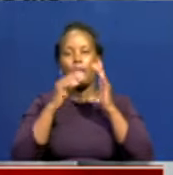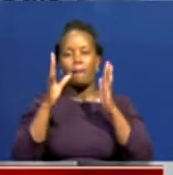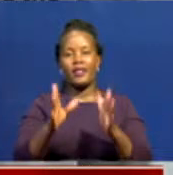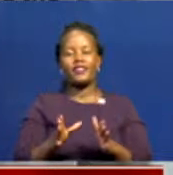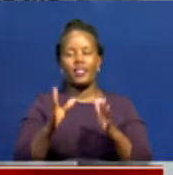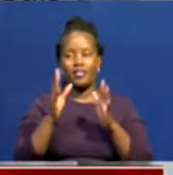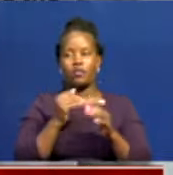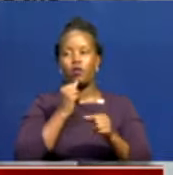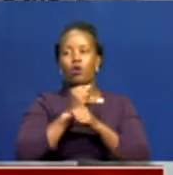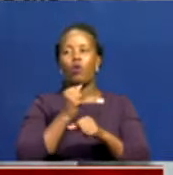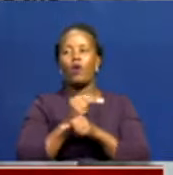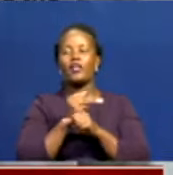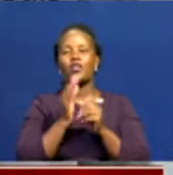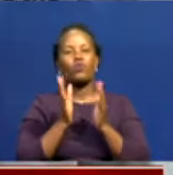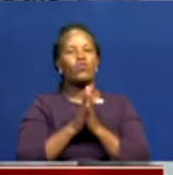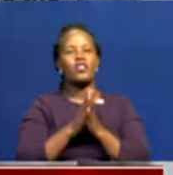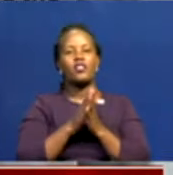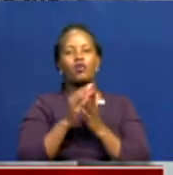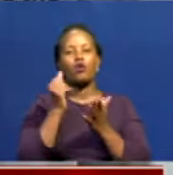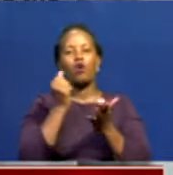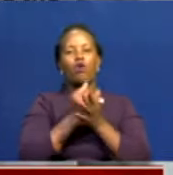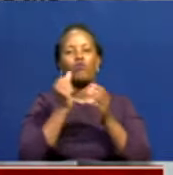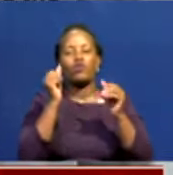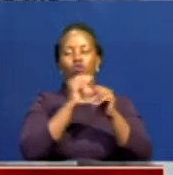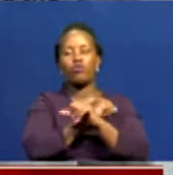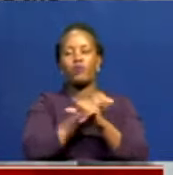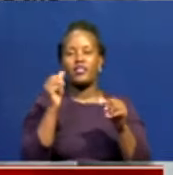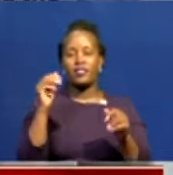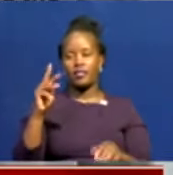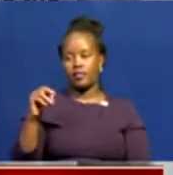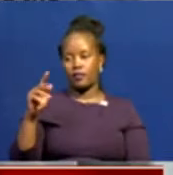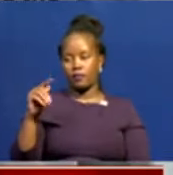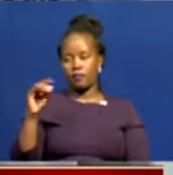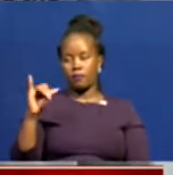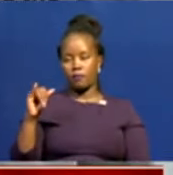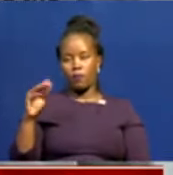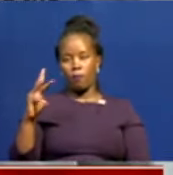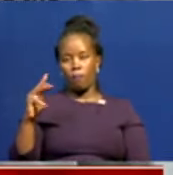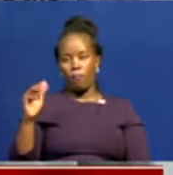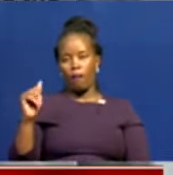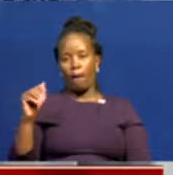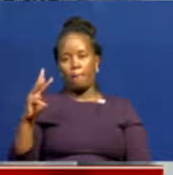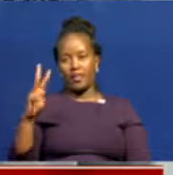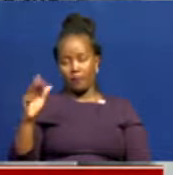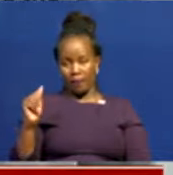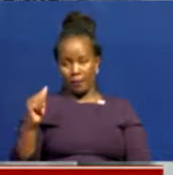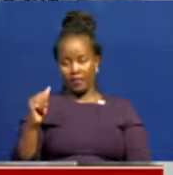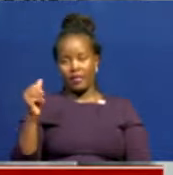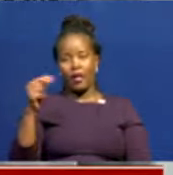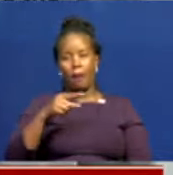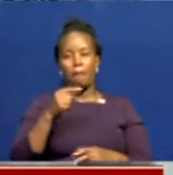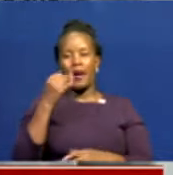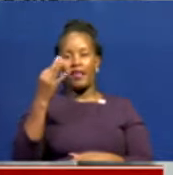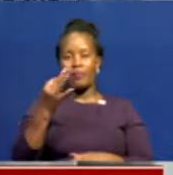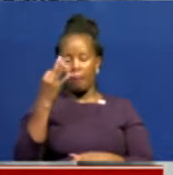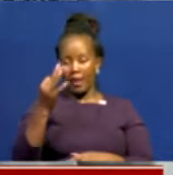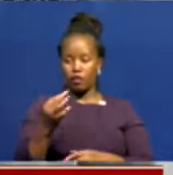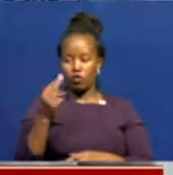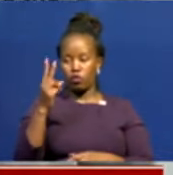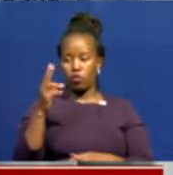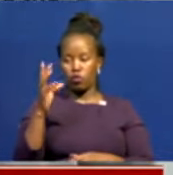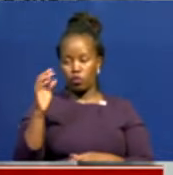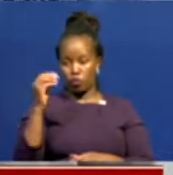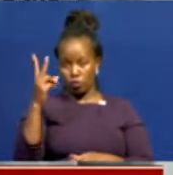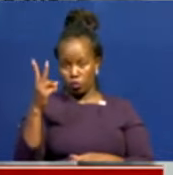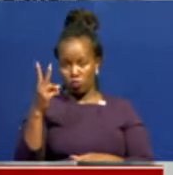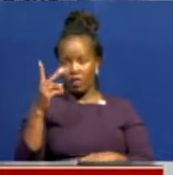State in the office of the President William Olentimama. In March 2002, as Moi prepared an exit from